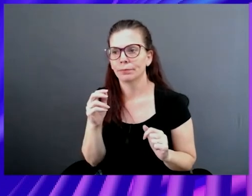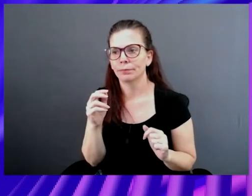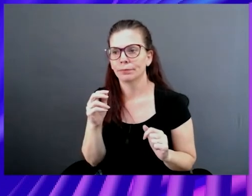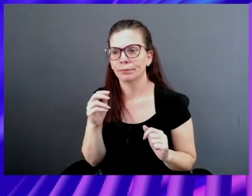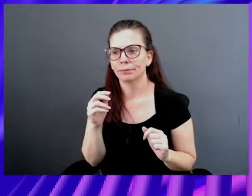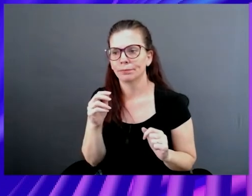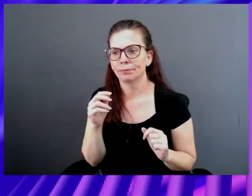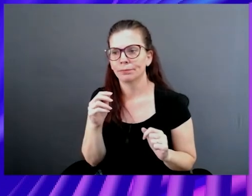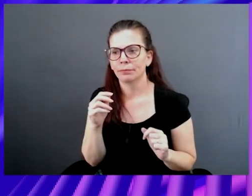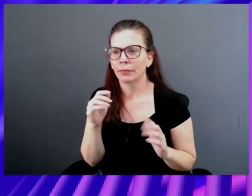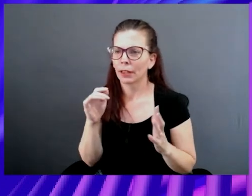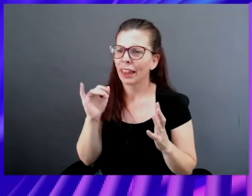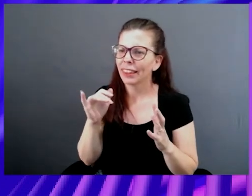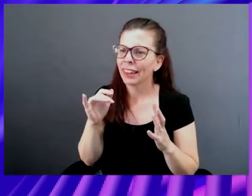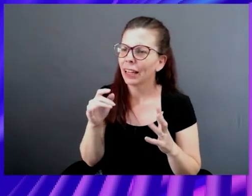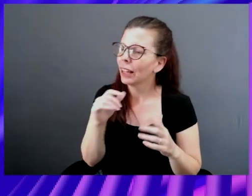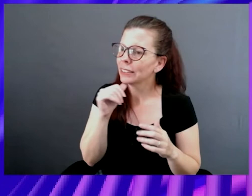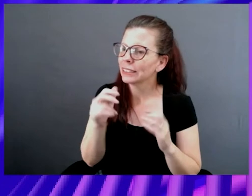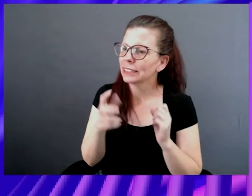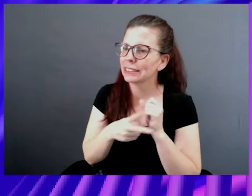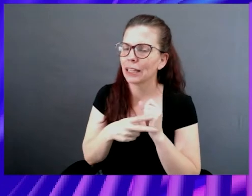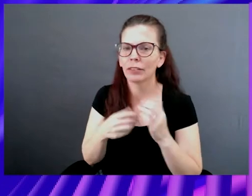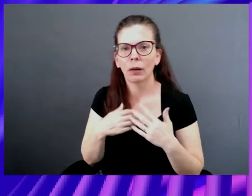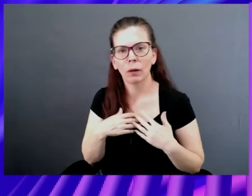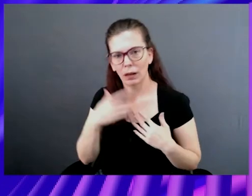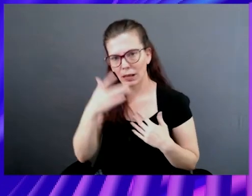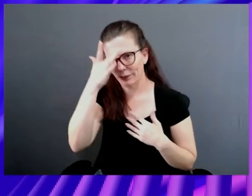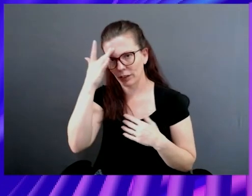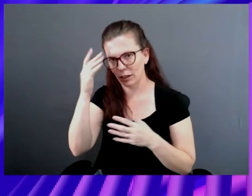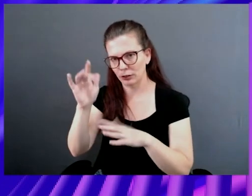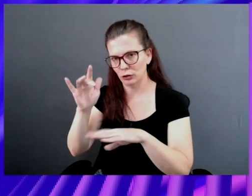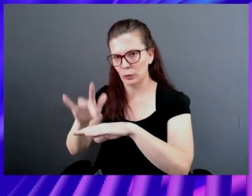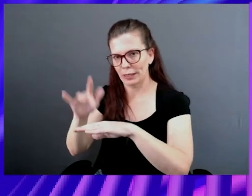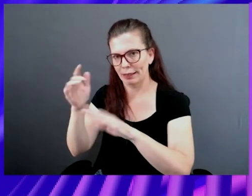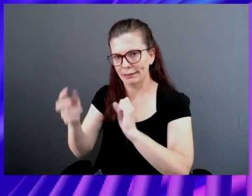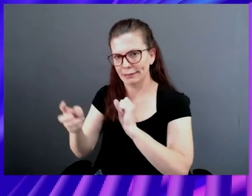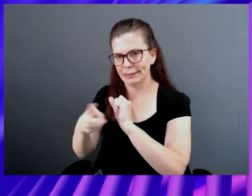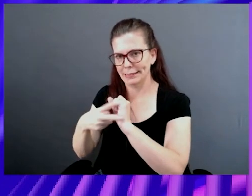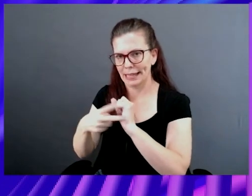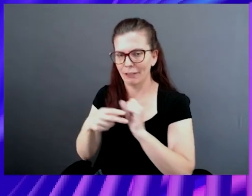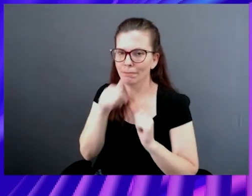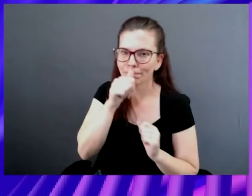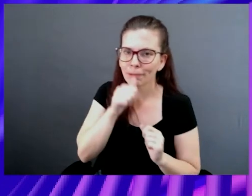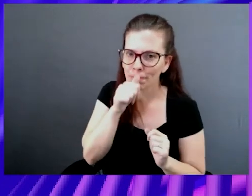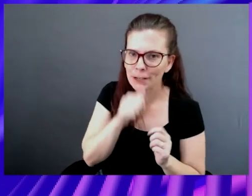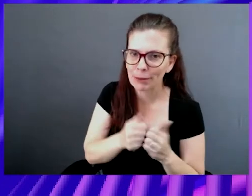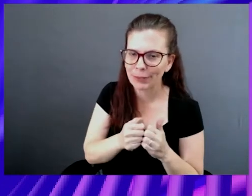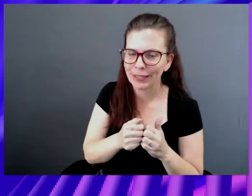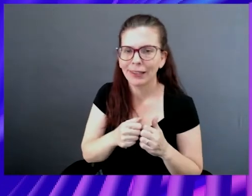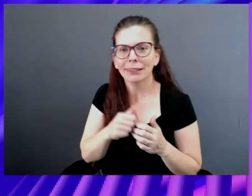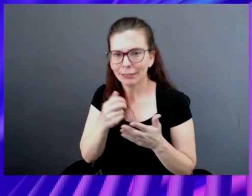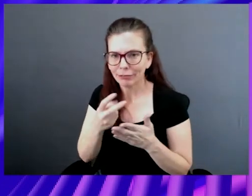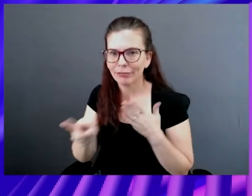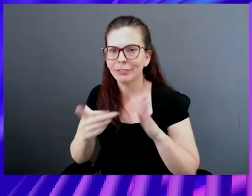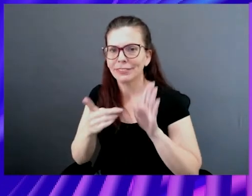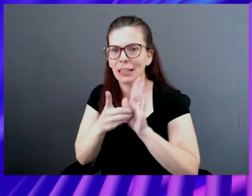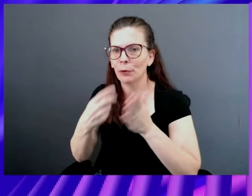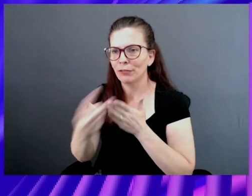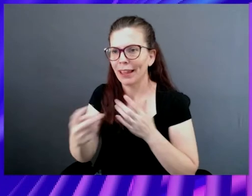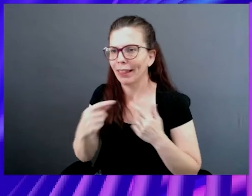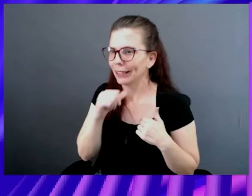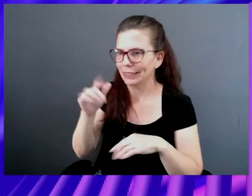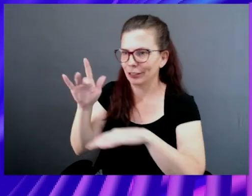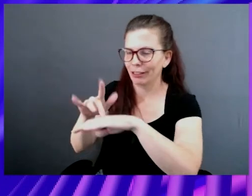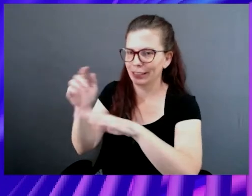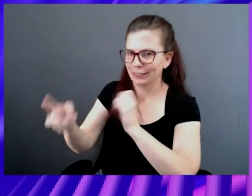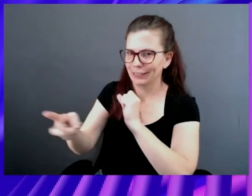did I not say? Did I? I think I forgot to click save. So bear with me. Demo fail. You can see I forgot to push save. Oh yeah, there it is. Now we